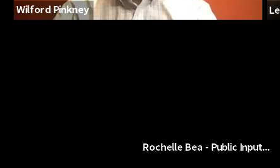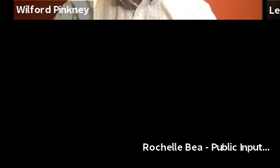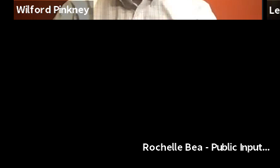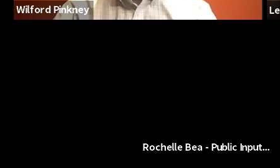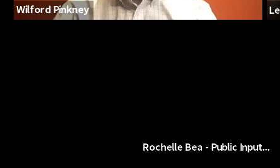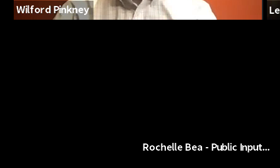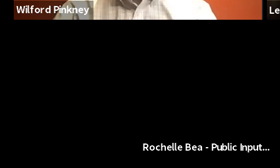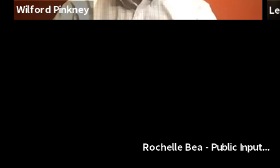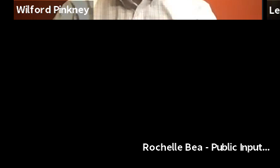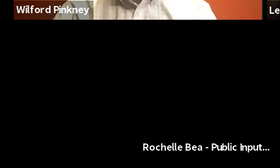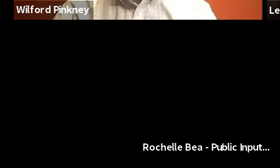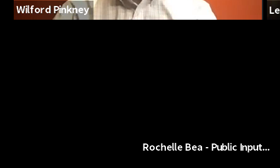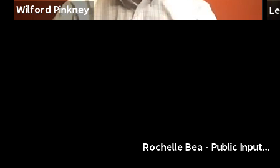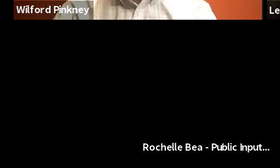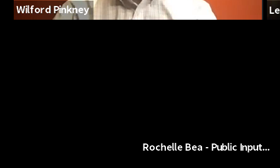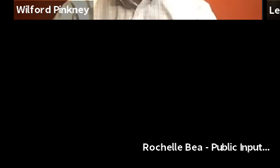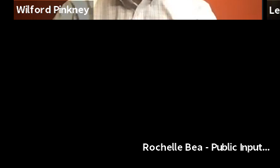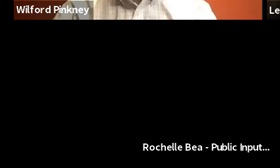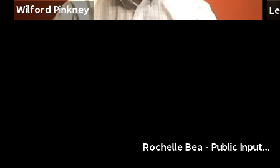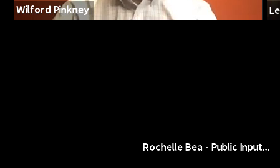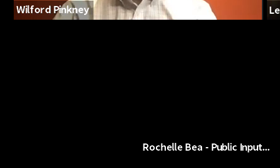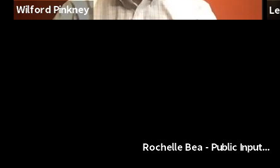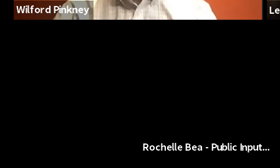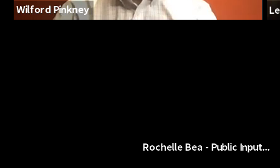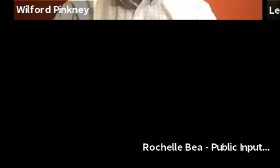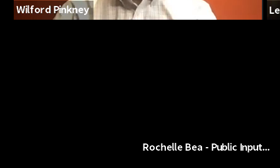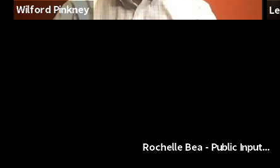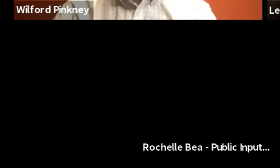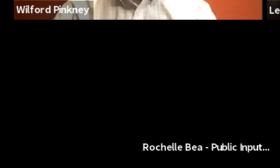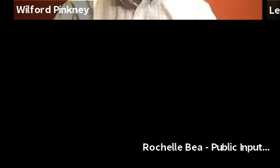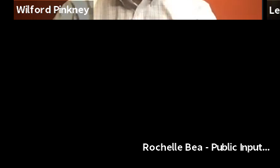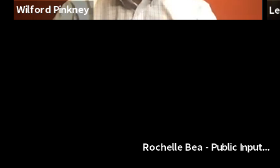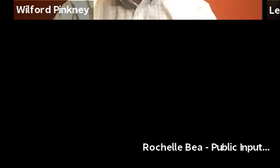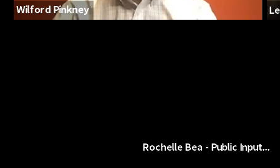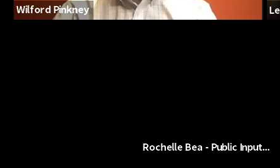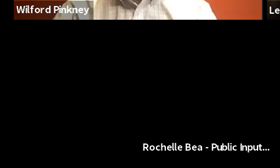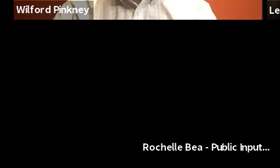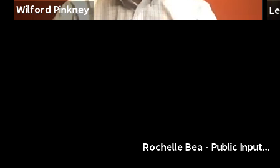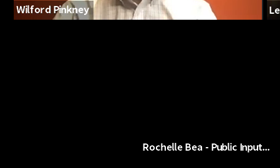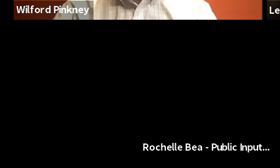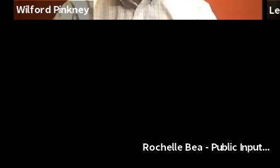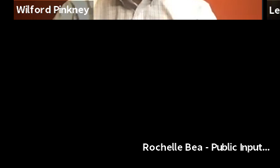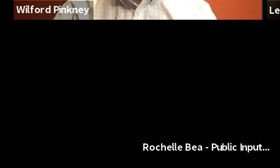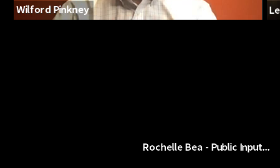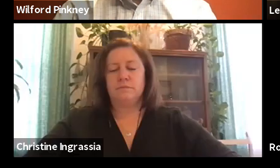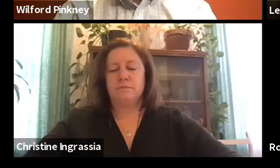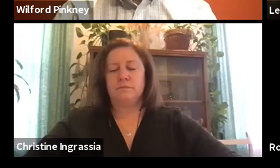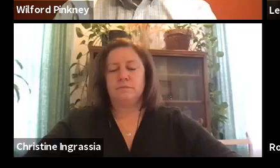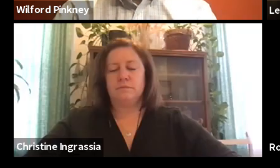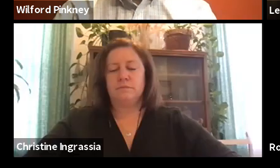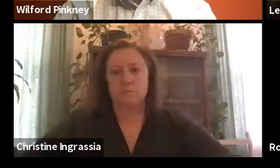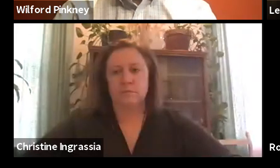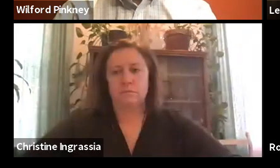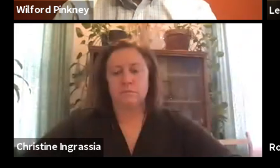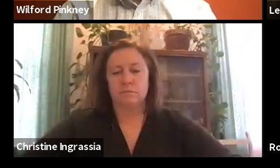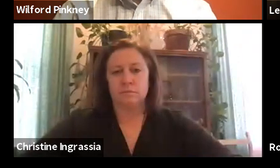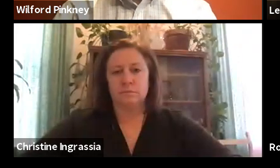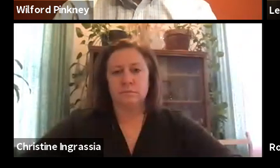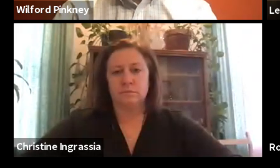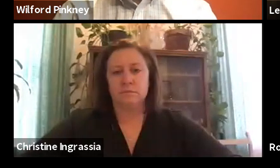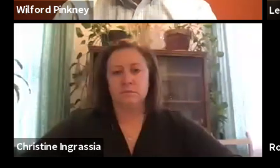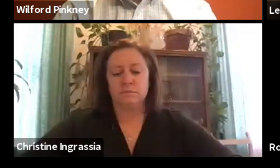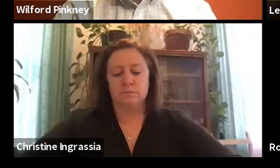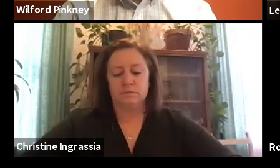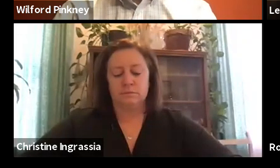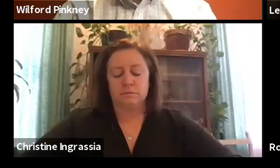we're going to increase our capacity because public schools still haven't determined what they're going to do. So in addition to us servicing children that are birth